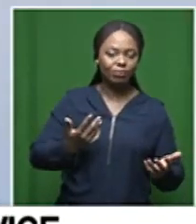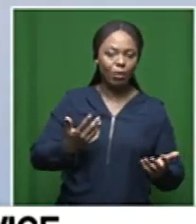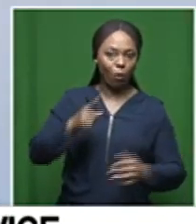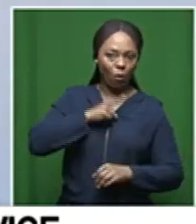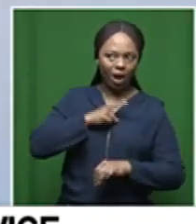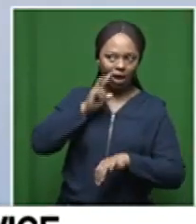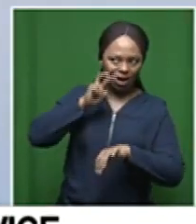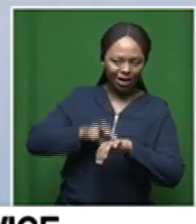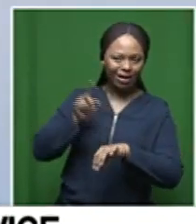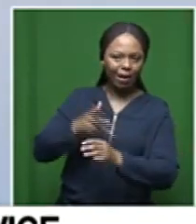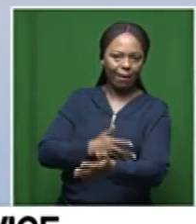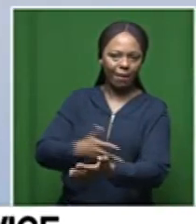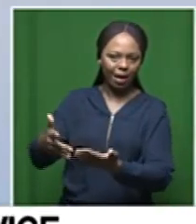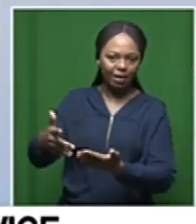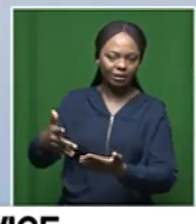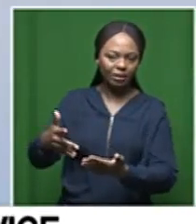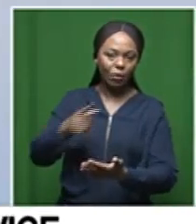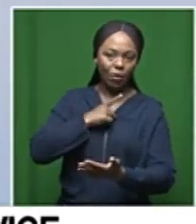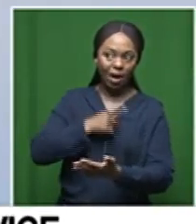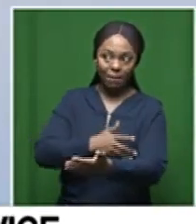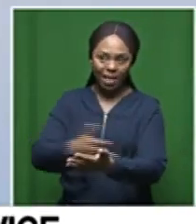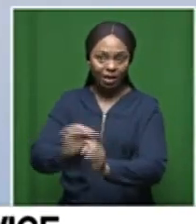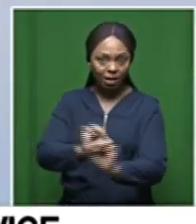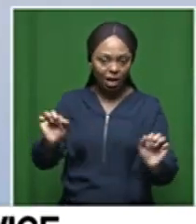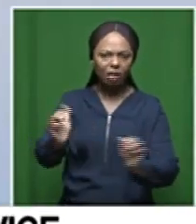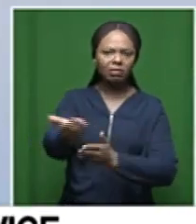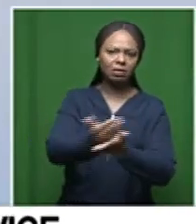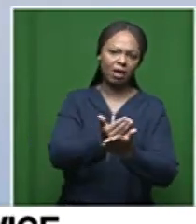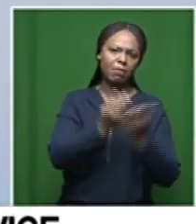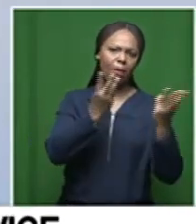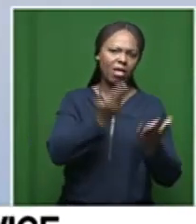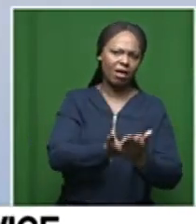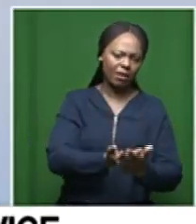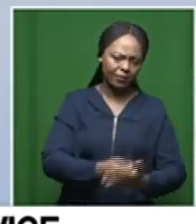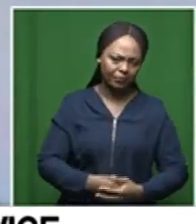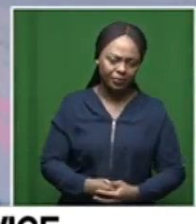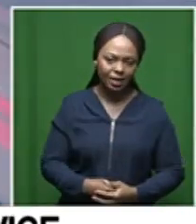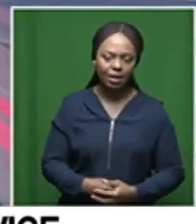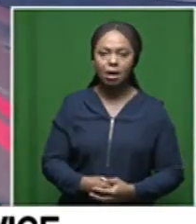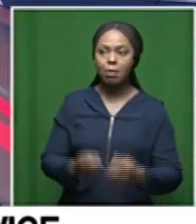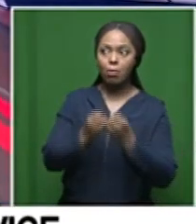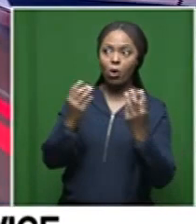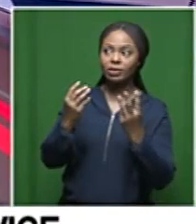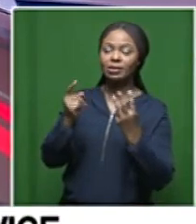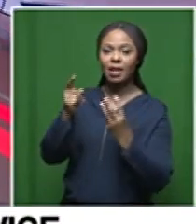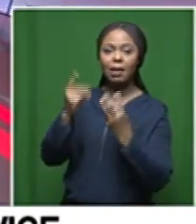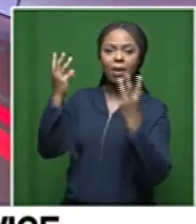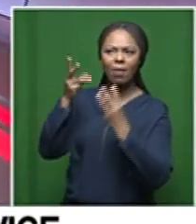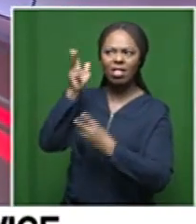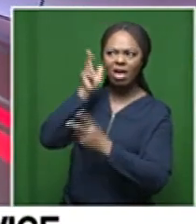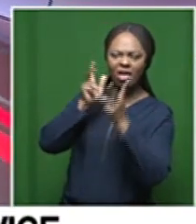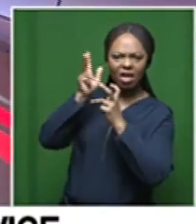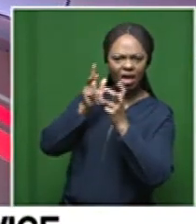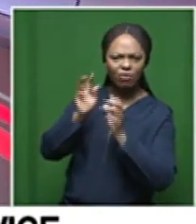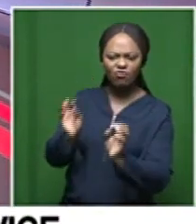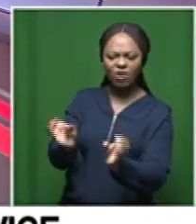which very often are life-saving, are life-threatening. Now, a lot of the time we'll hear a radio ad or we'll see in a newspaper that,